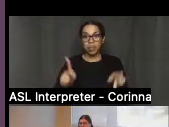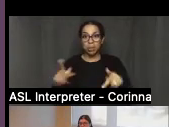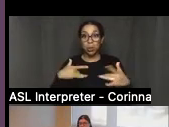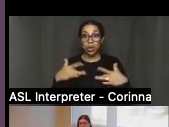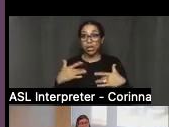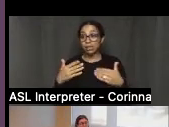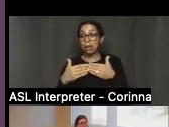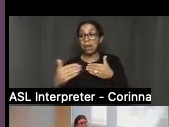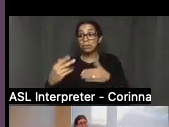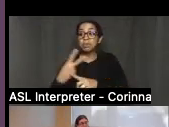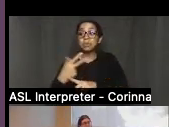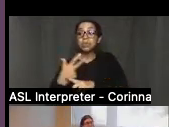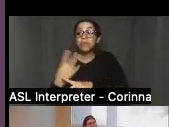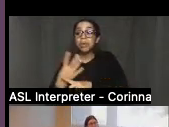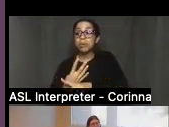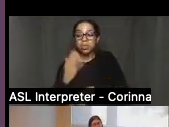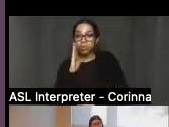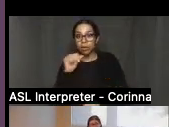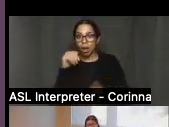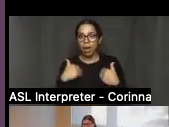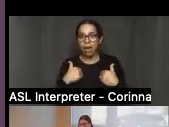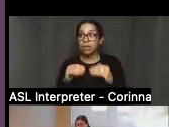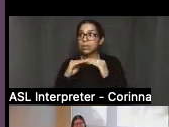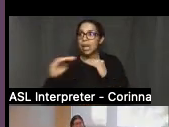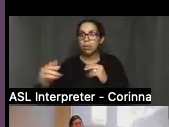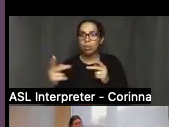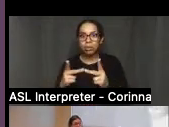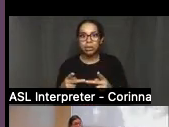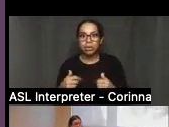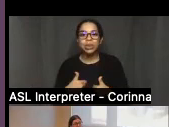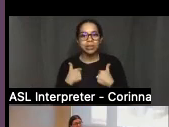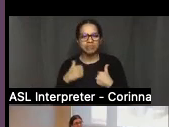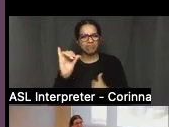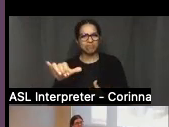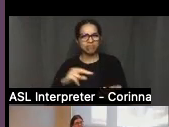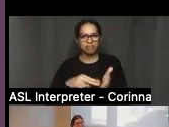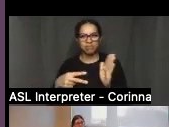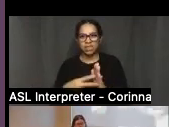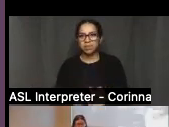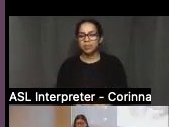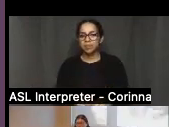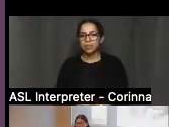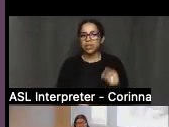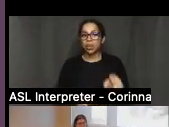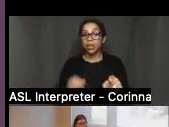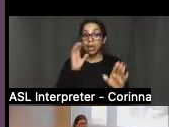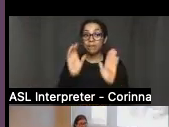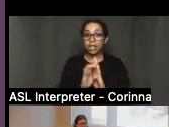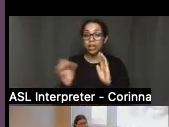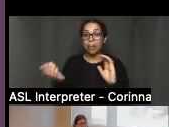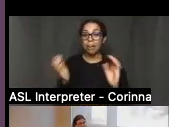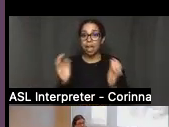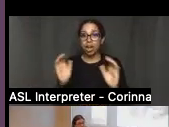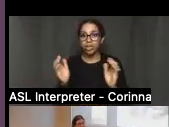have a stable place to live. So this figure also compares this issue by home